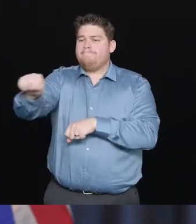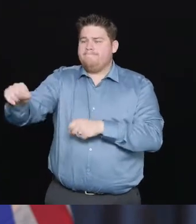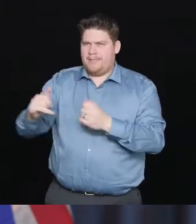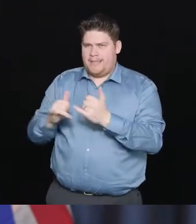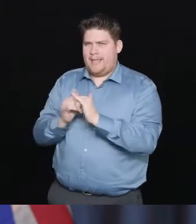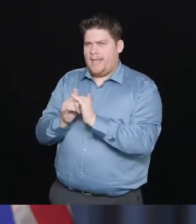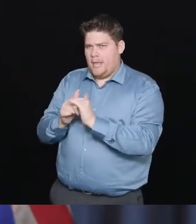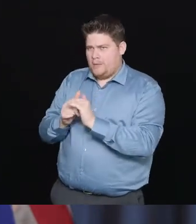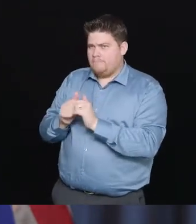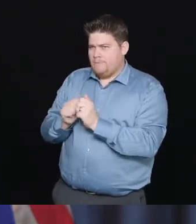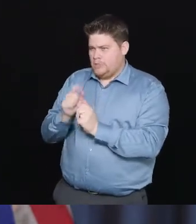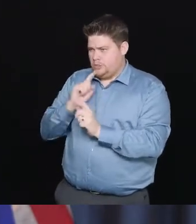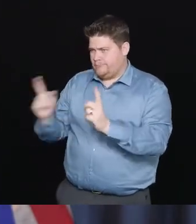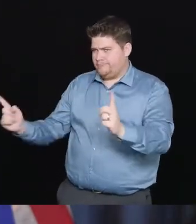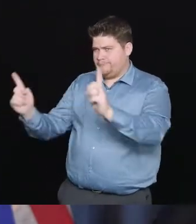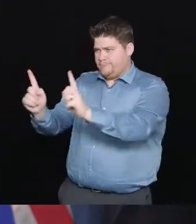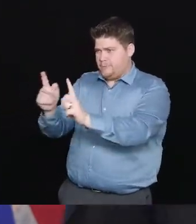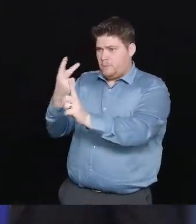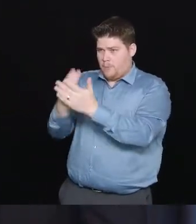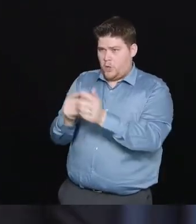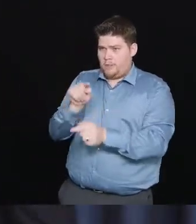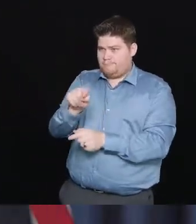or if it's not already released publicly.